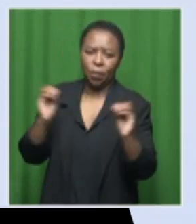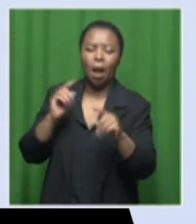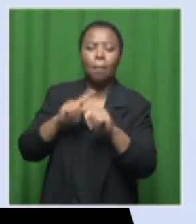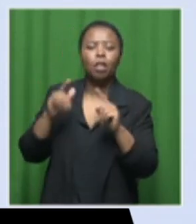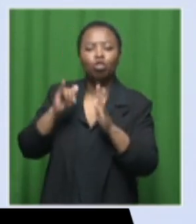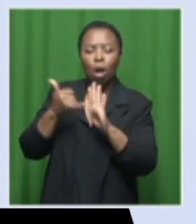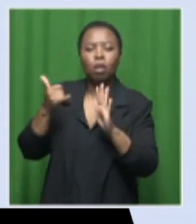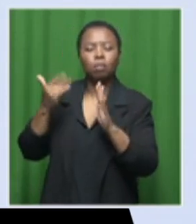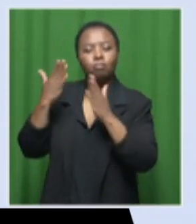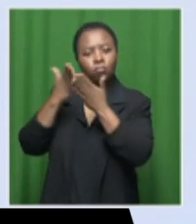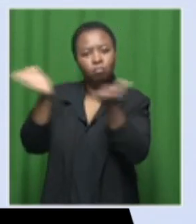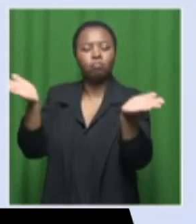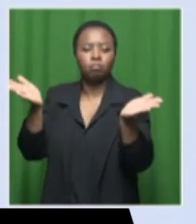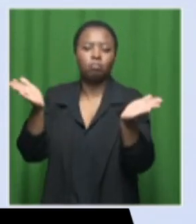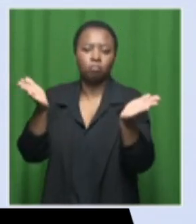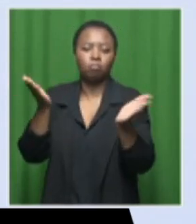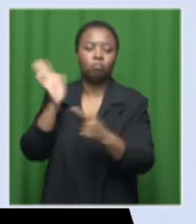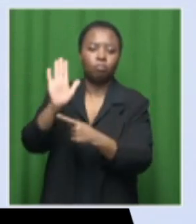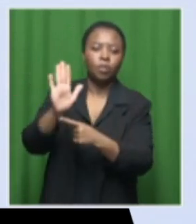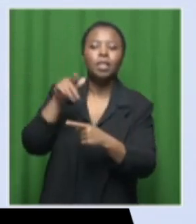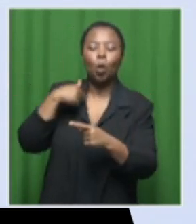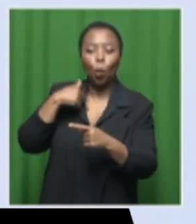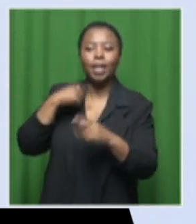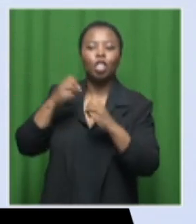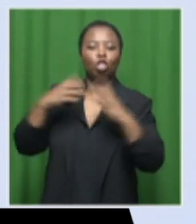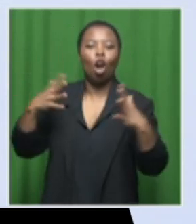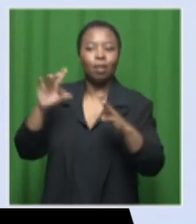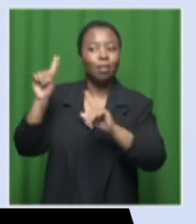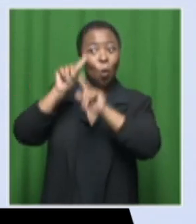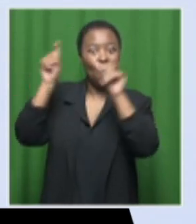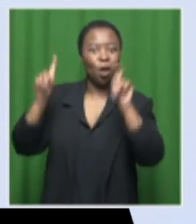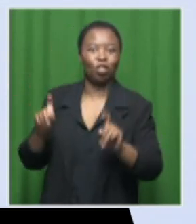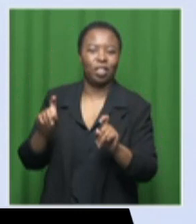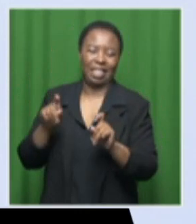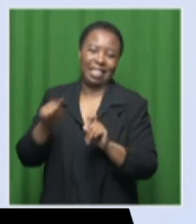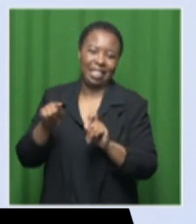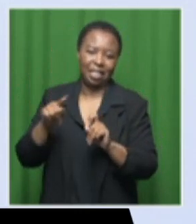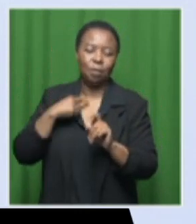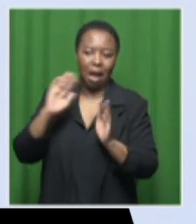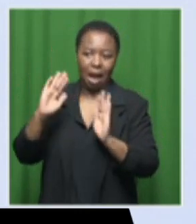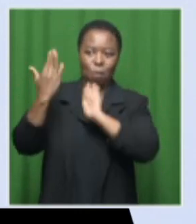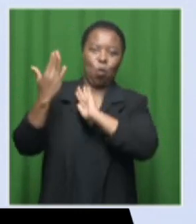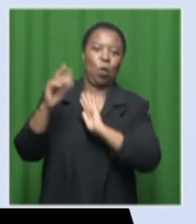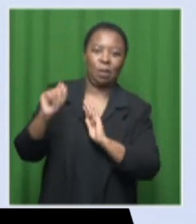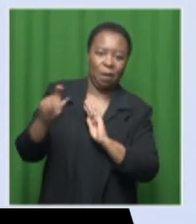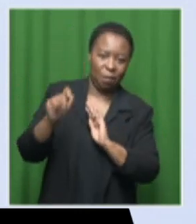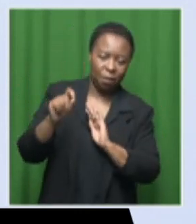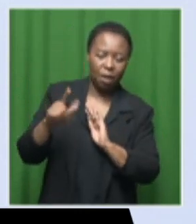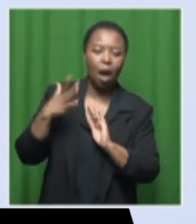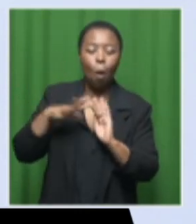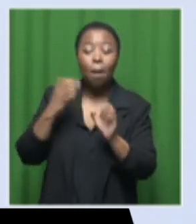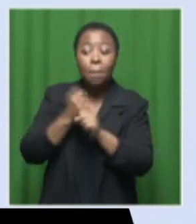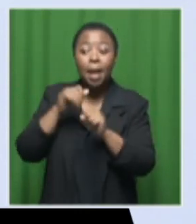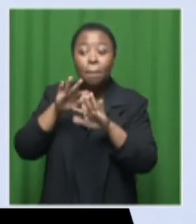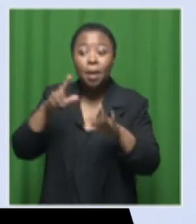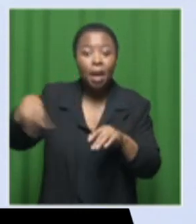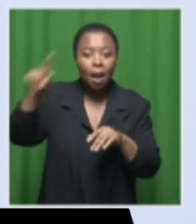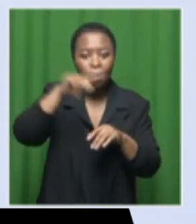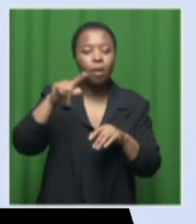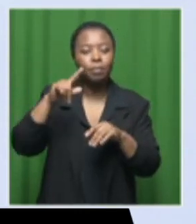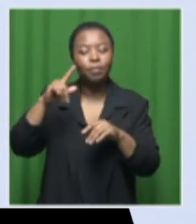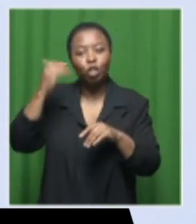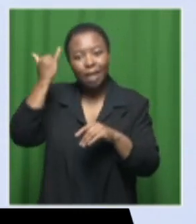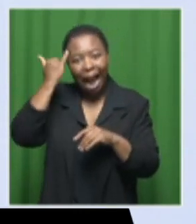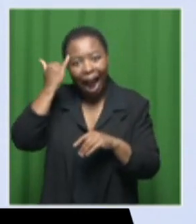that we start asking those certain questions. So that's the whole approach that I'm having, is just to make people initiate